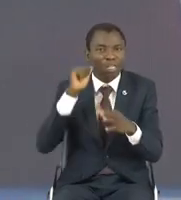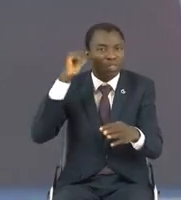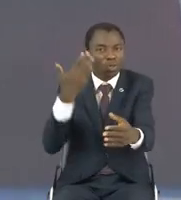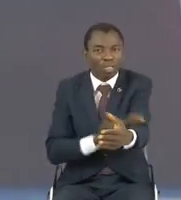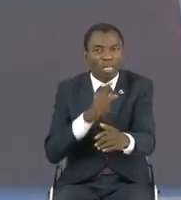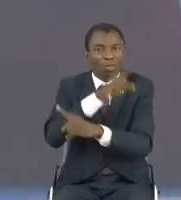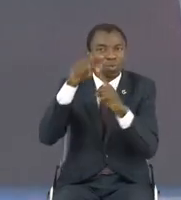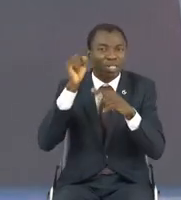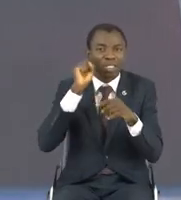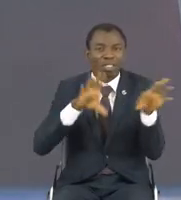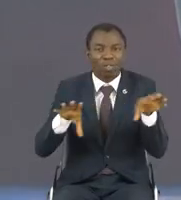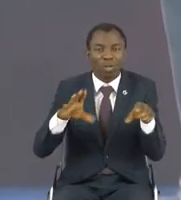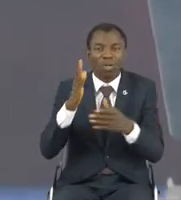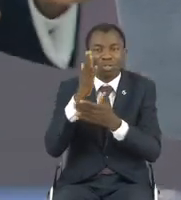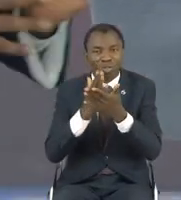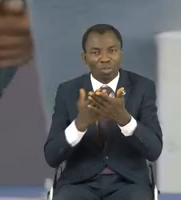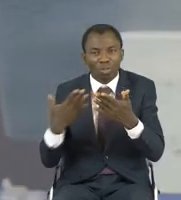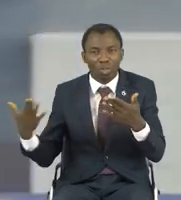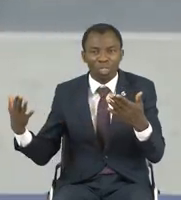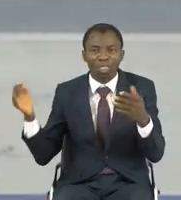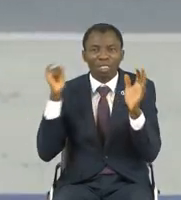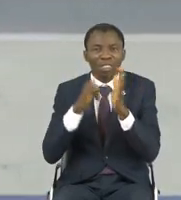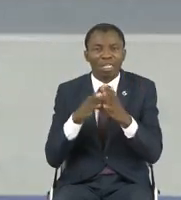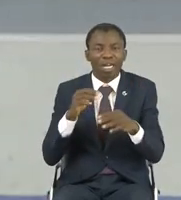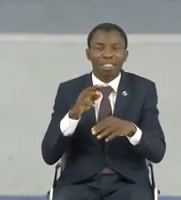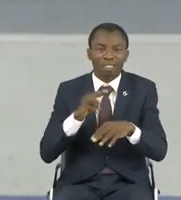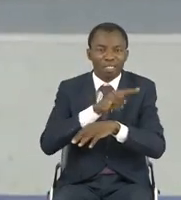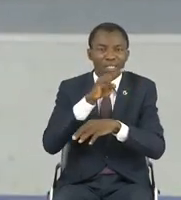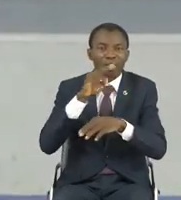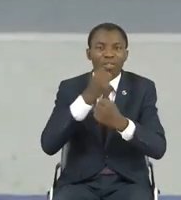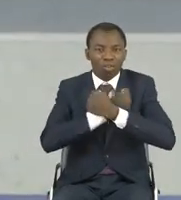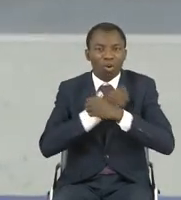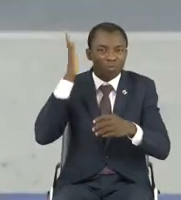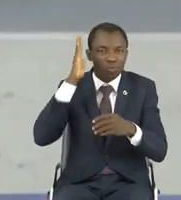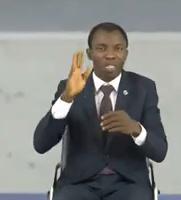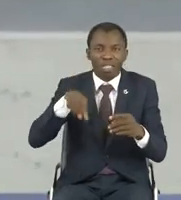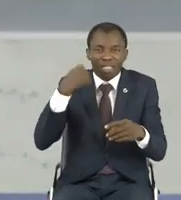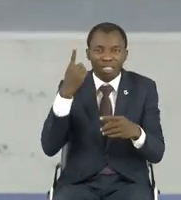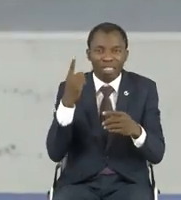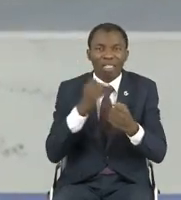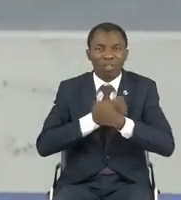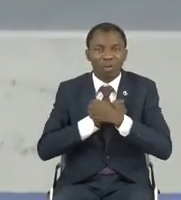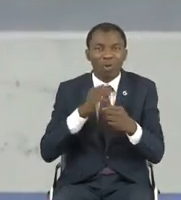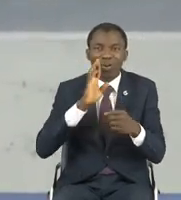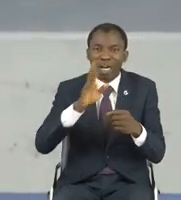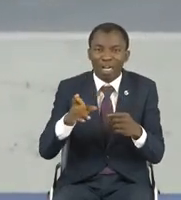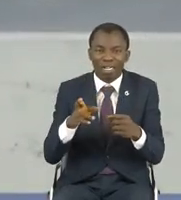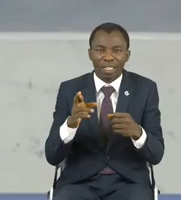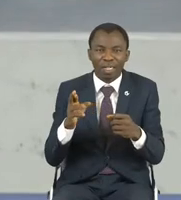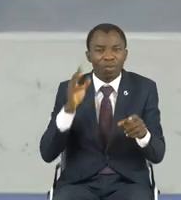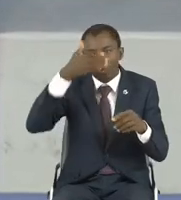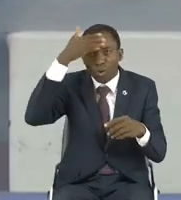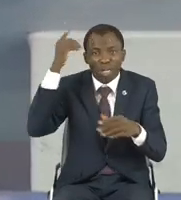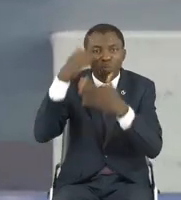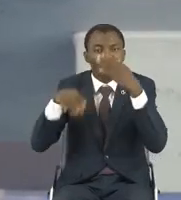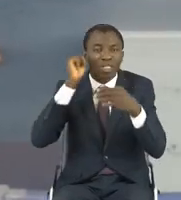something that natural love will say, love her. Forget about what she has done. You